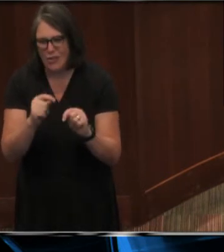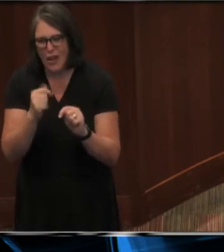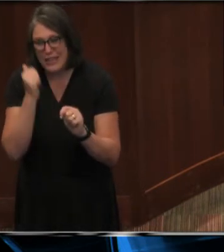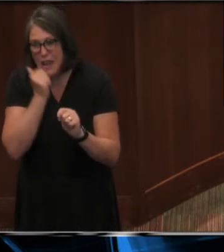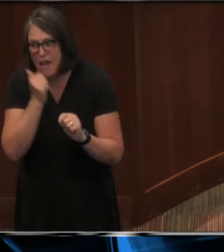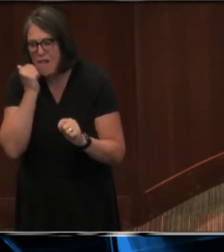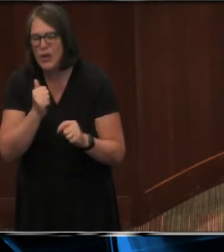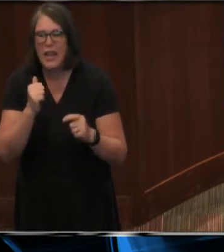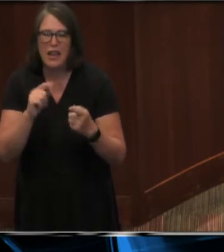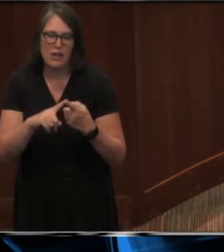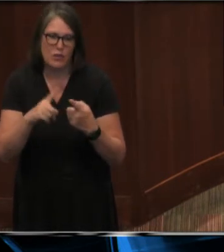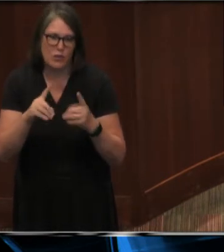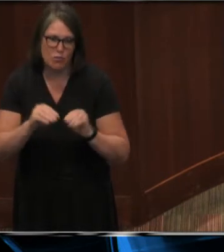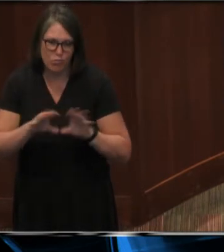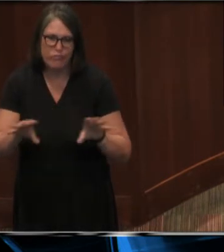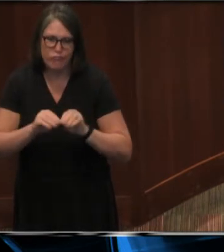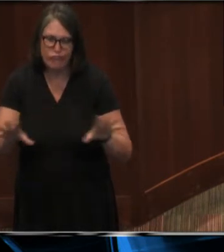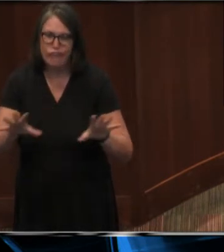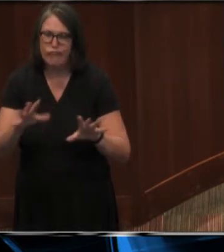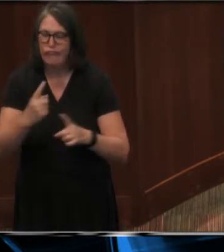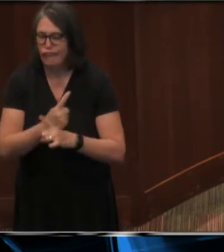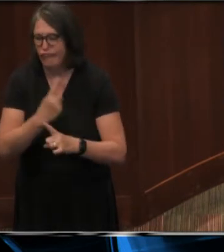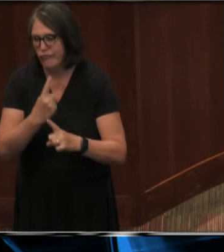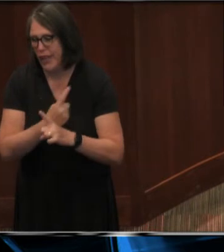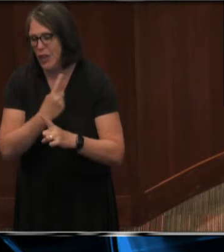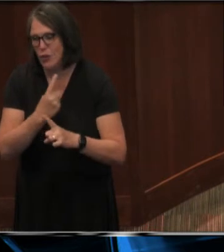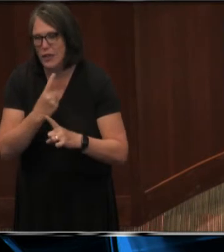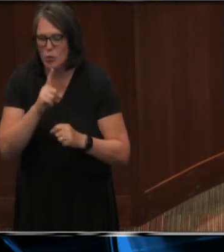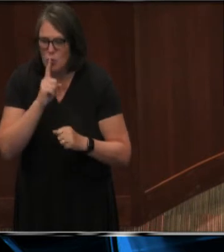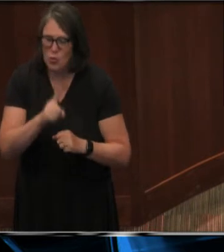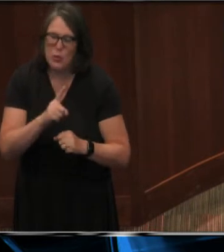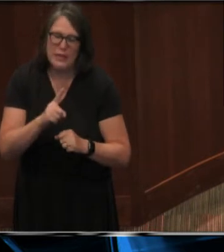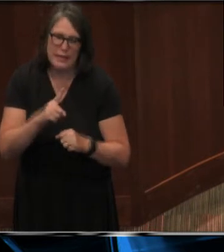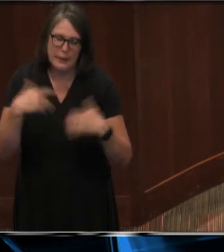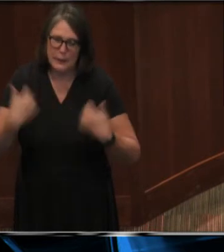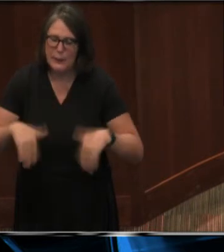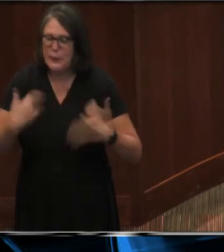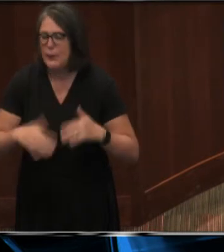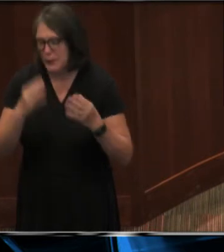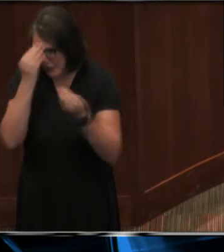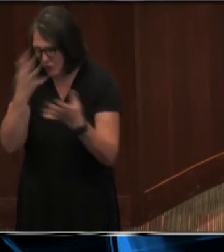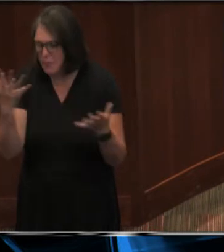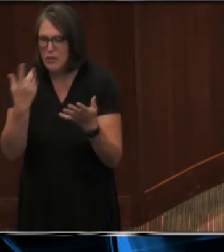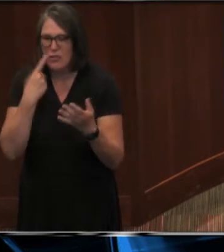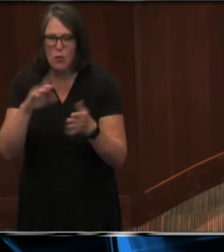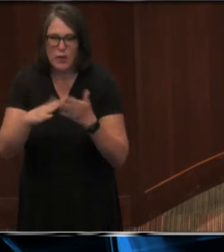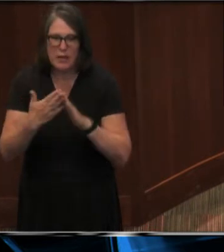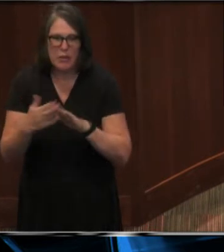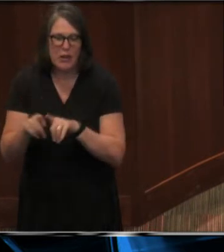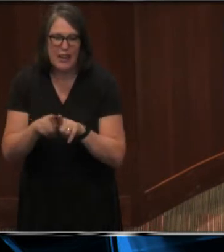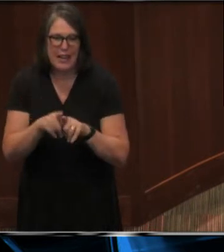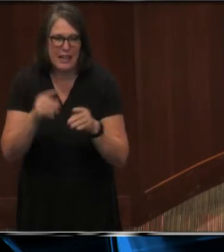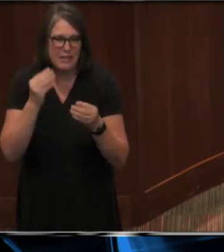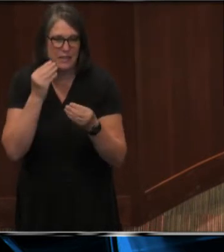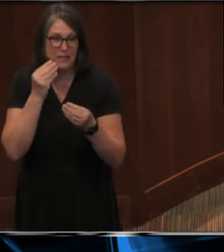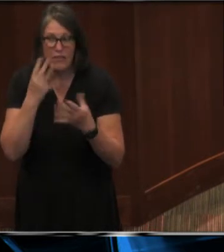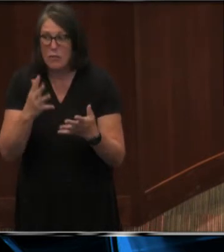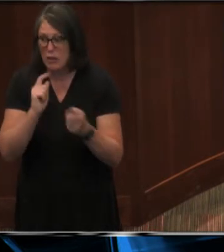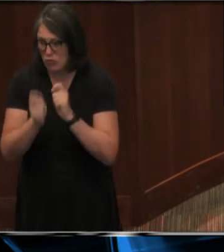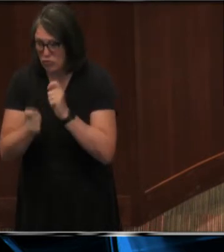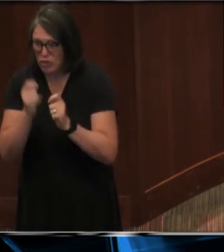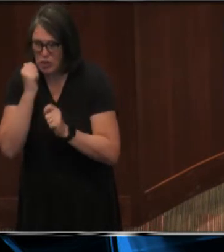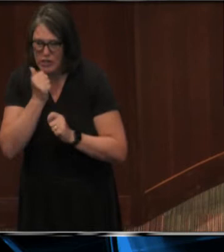single day to get out accurate, really robust information to the community as the information has been quickly